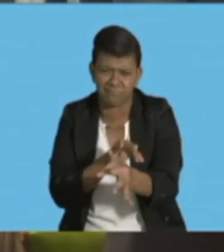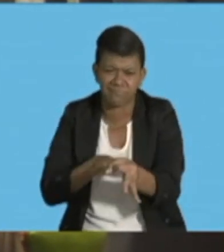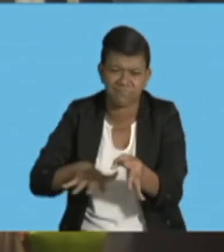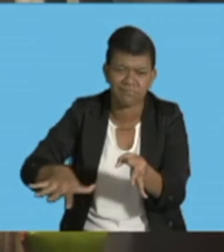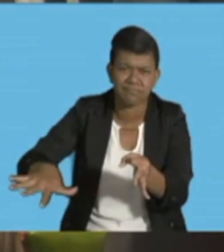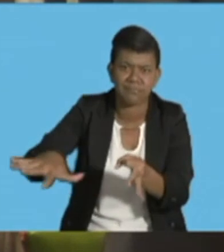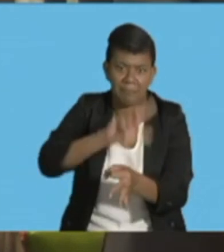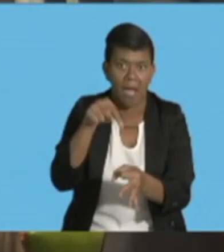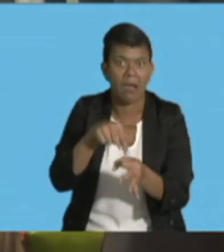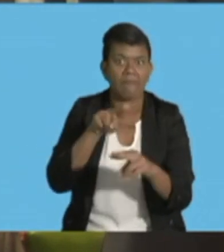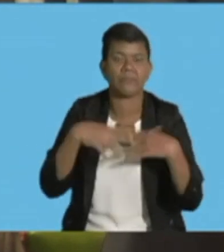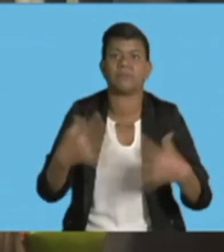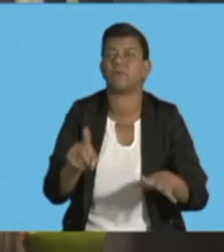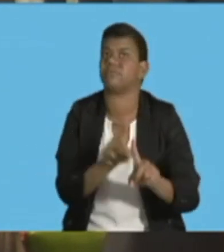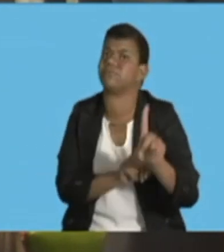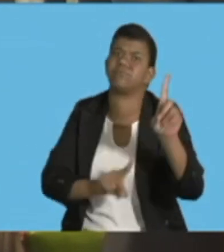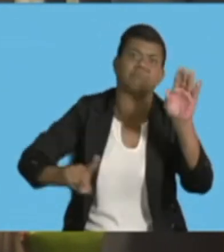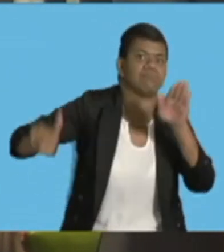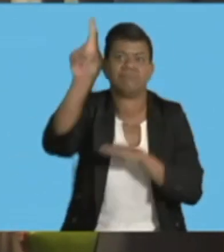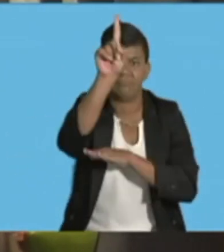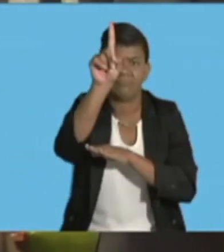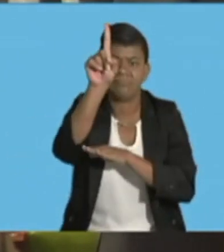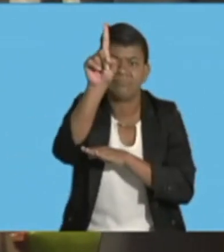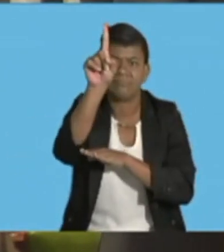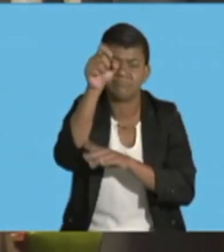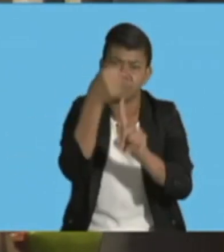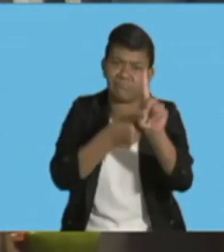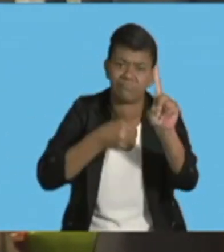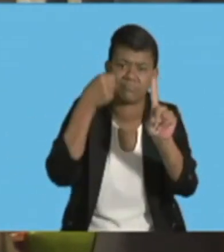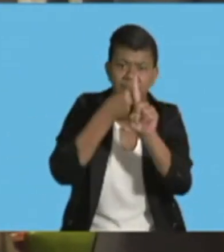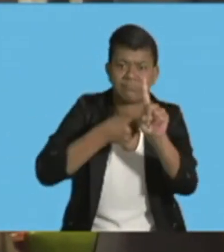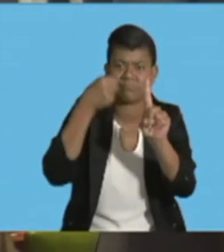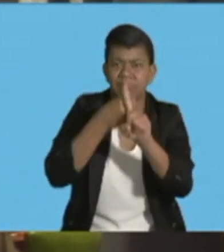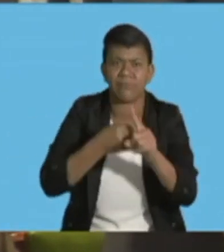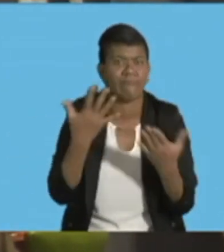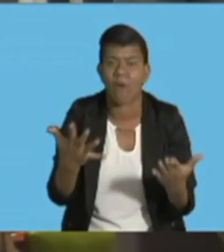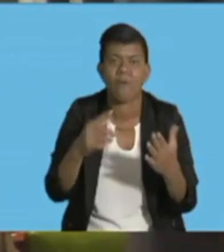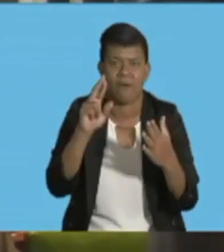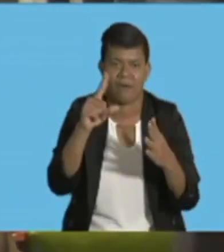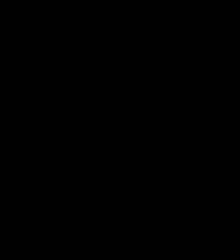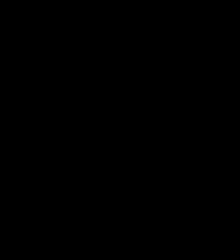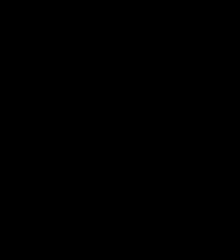change towards a sustainable and low-carbon future through our global leadership. Thank you, Mr. Speaker, sir.